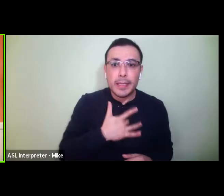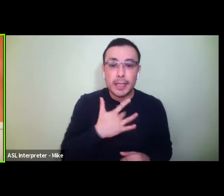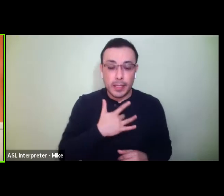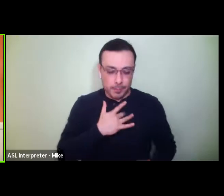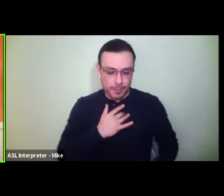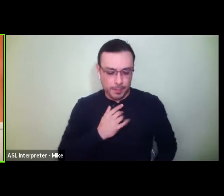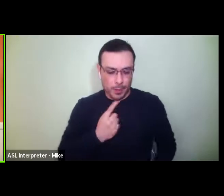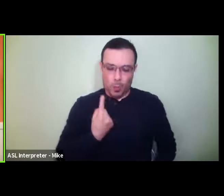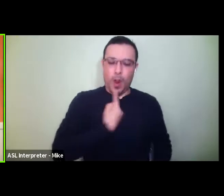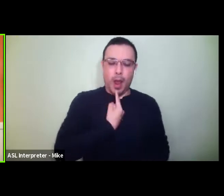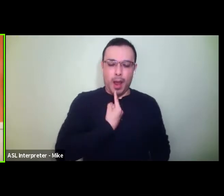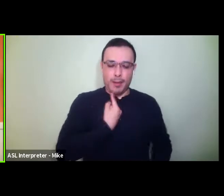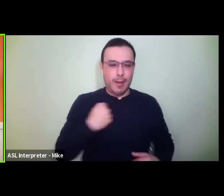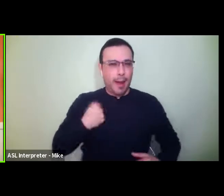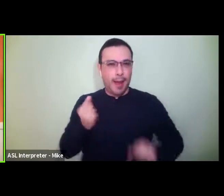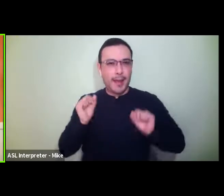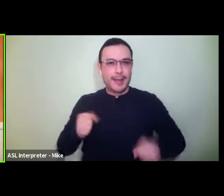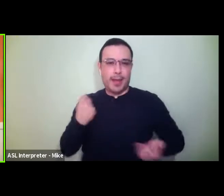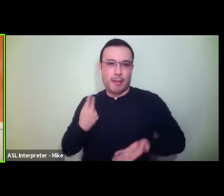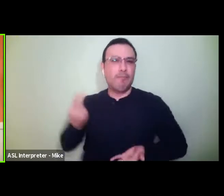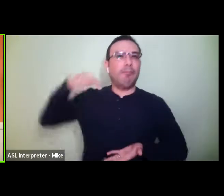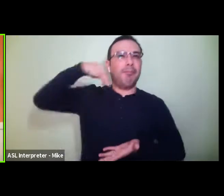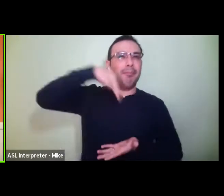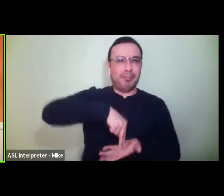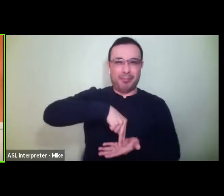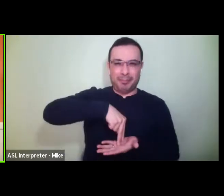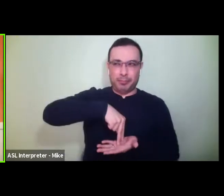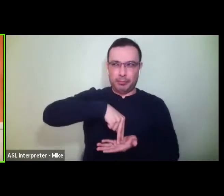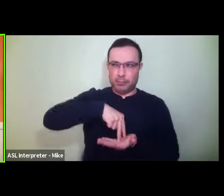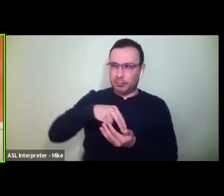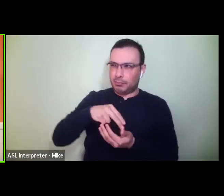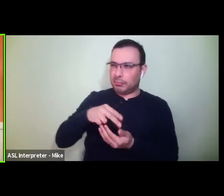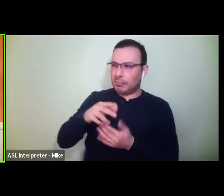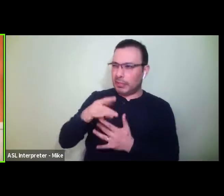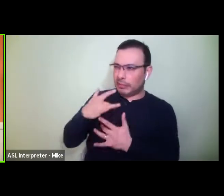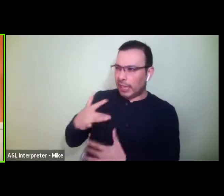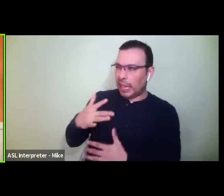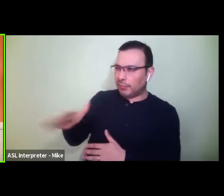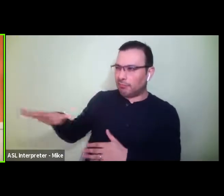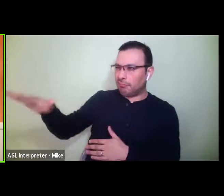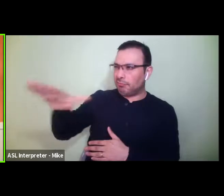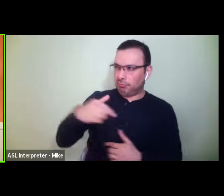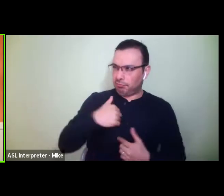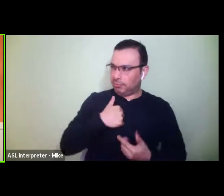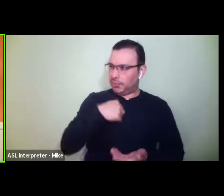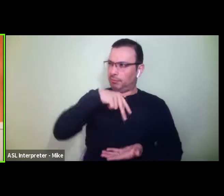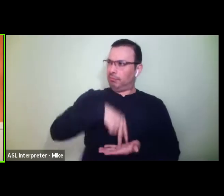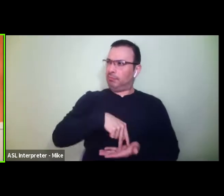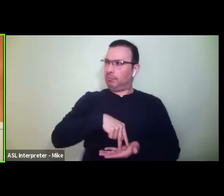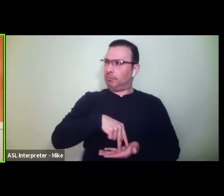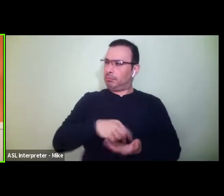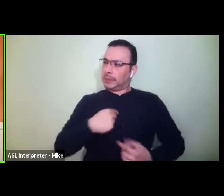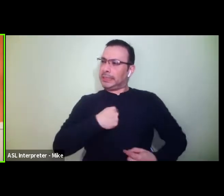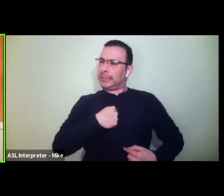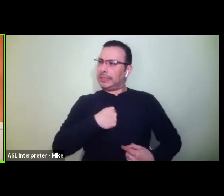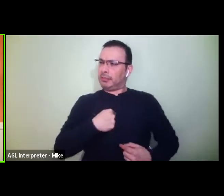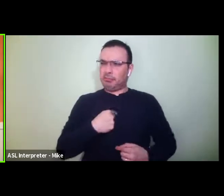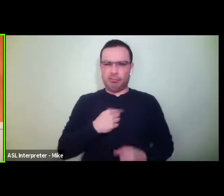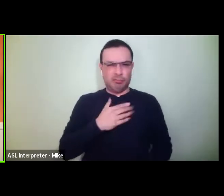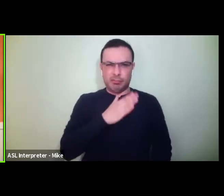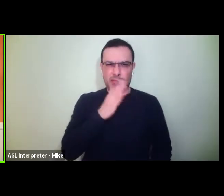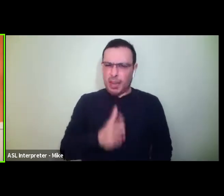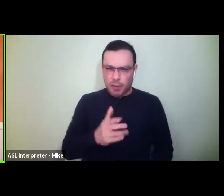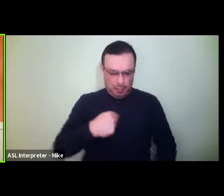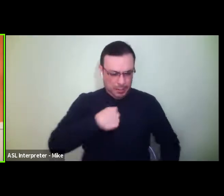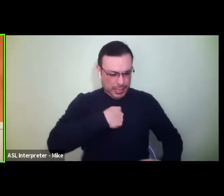that I understand is considered normal. My I has always included those around me, but also